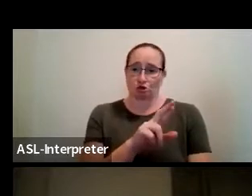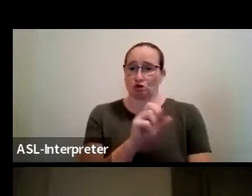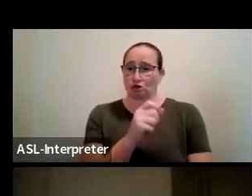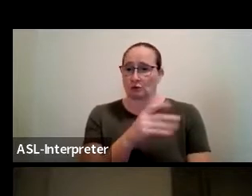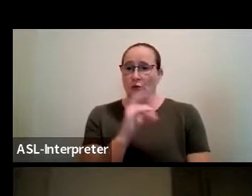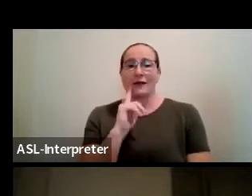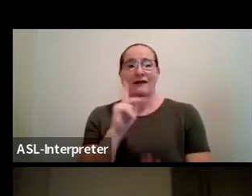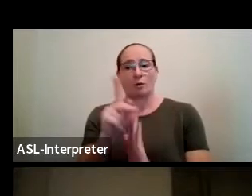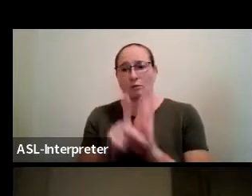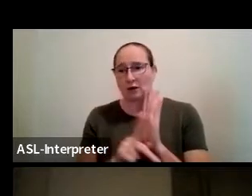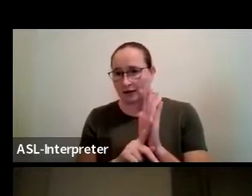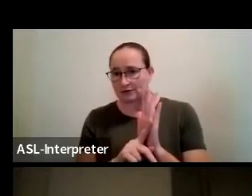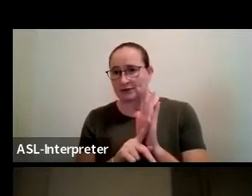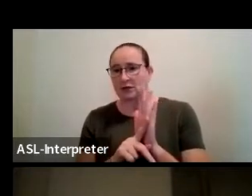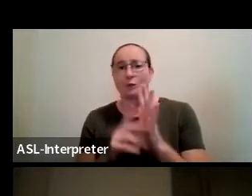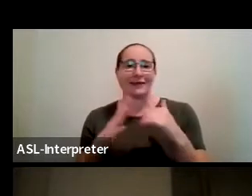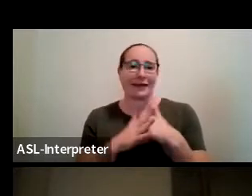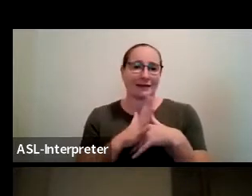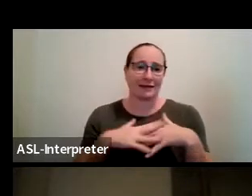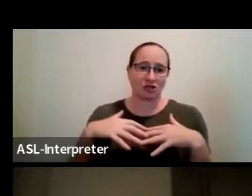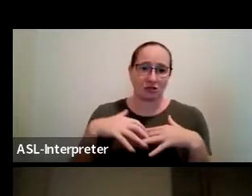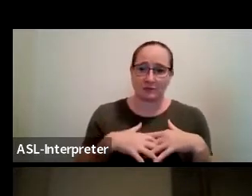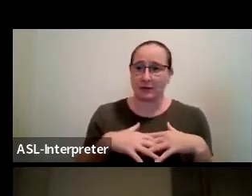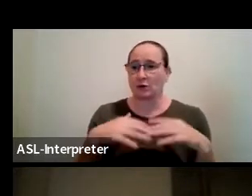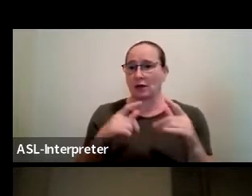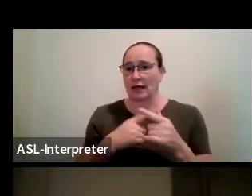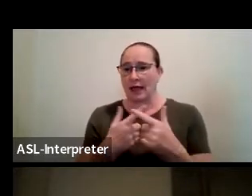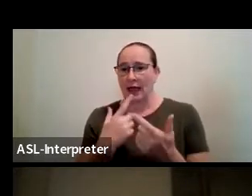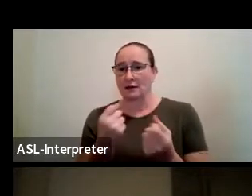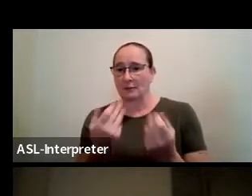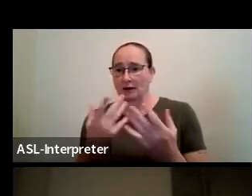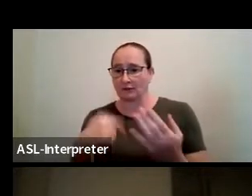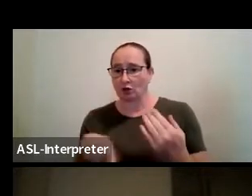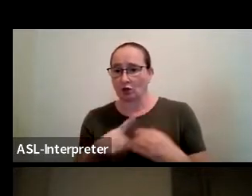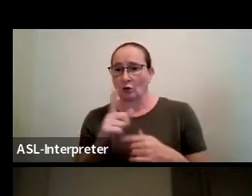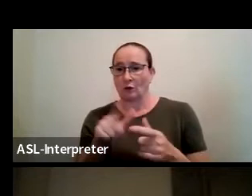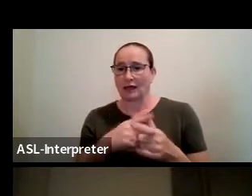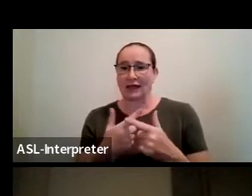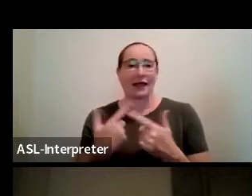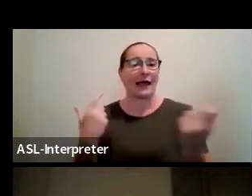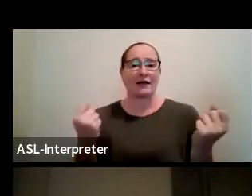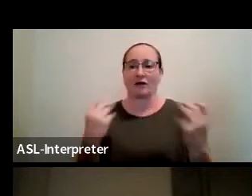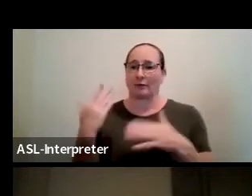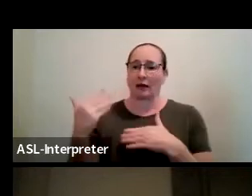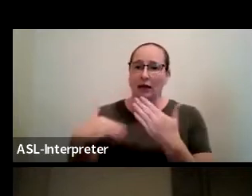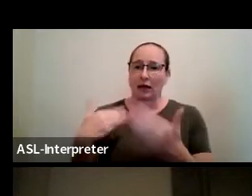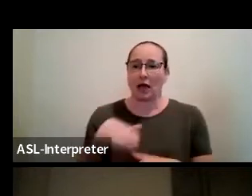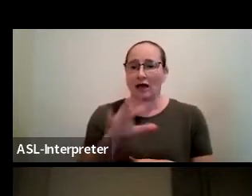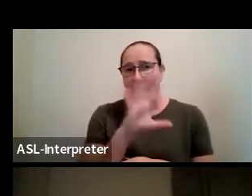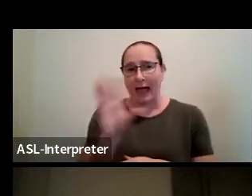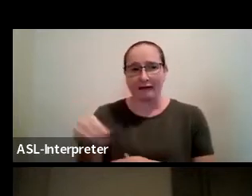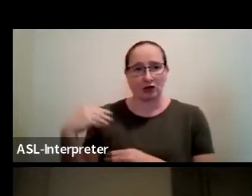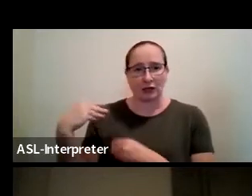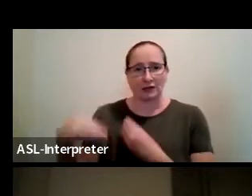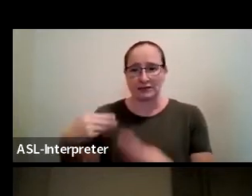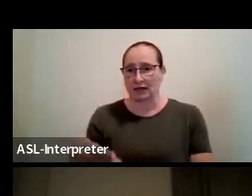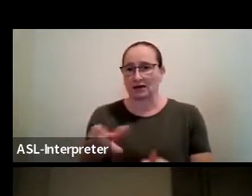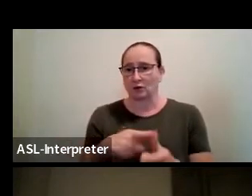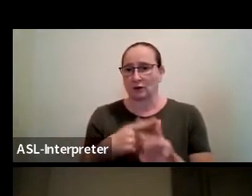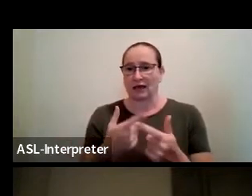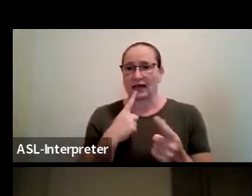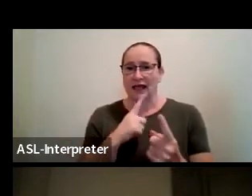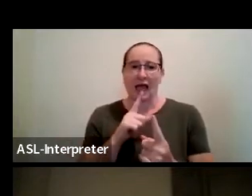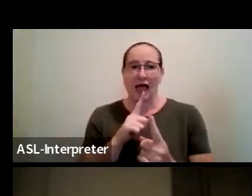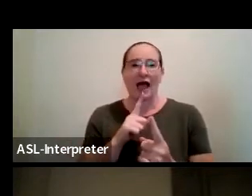principles when it comes to Indigenous peoples. And as many of you know, we have the decade of people of African descent, and there have been directions